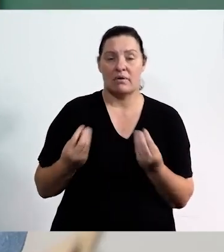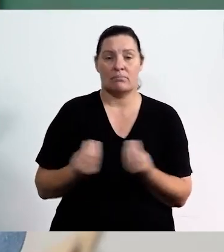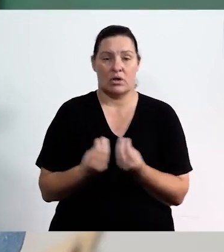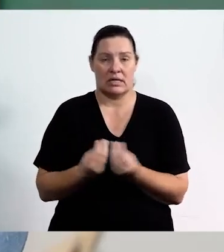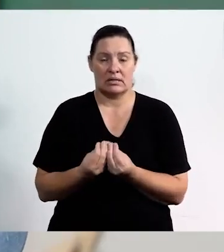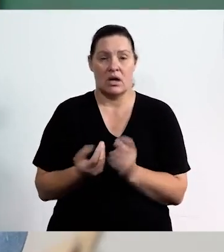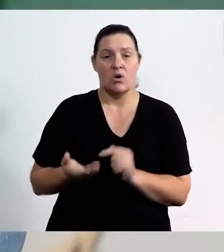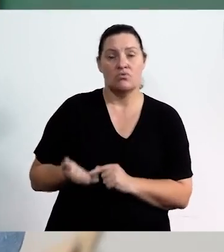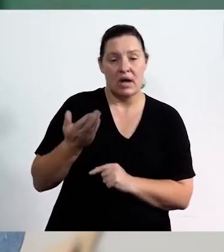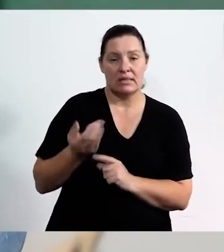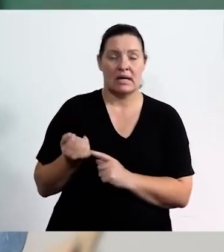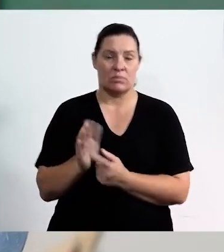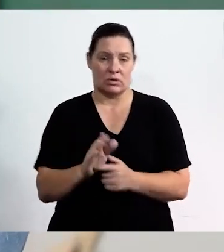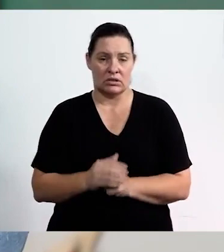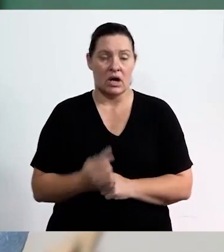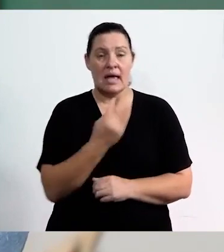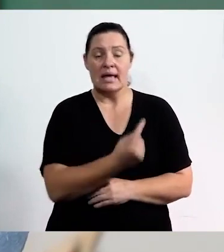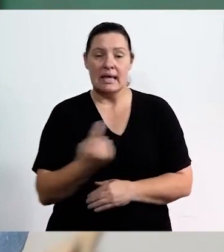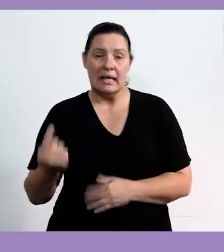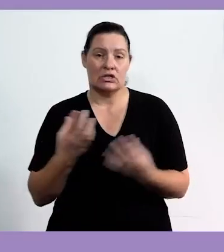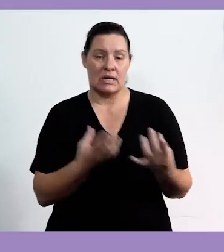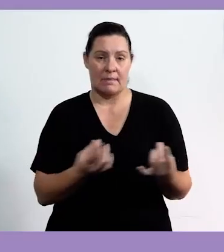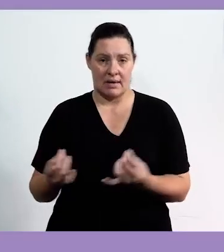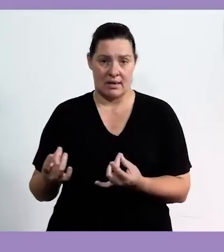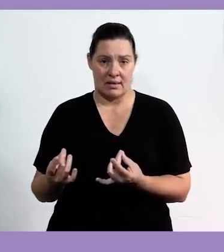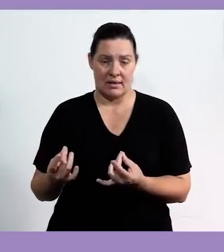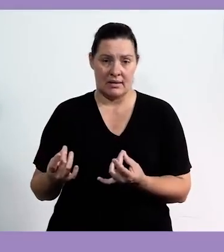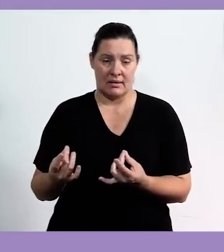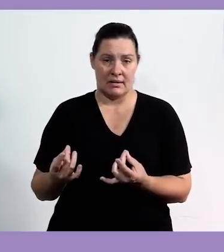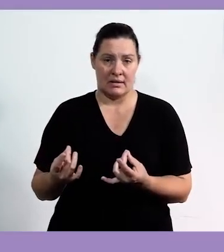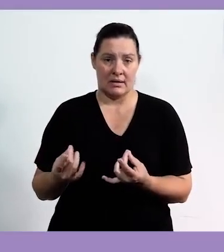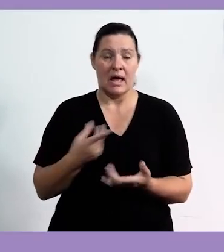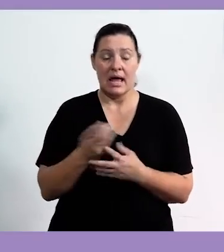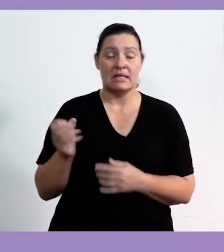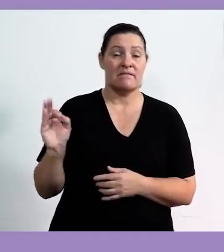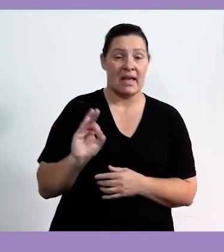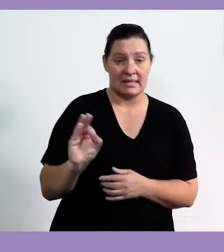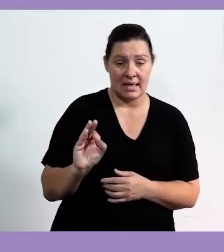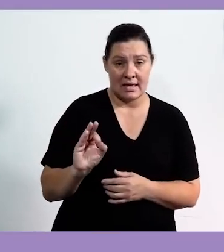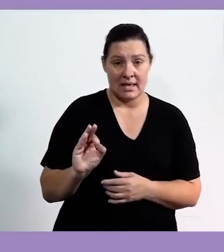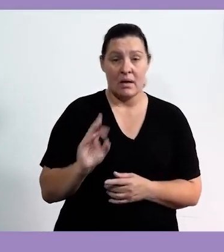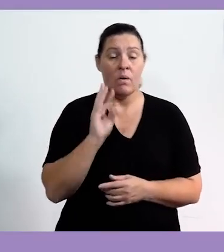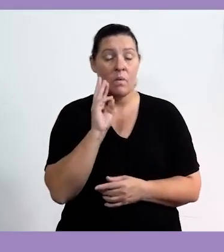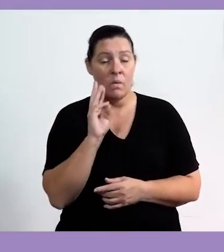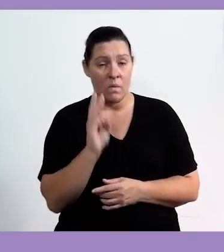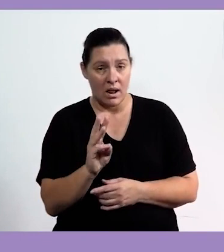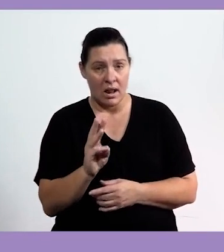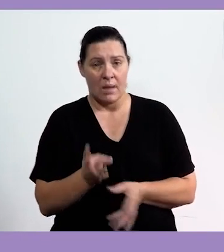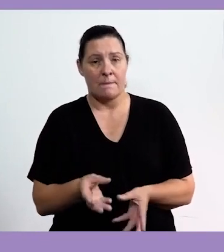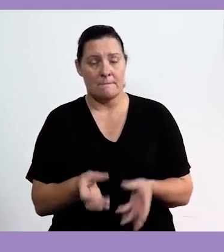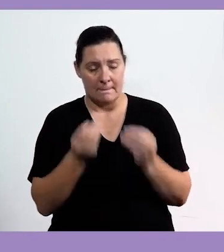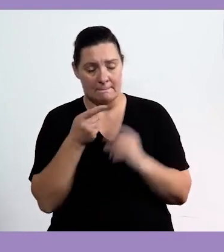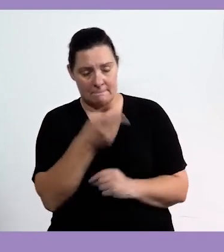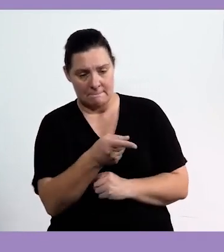having a product raised to an exponent. Remember, each number, each factor is going